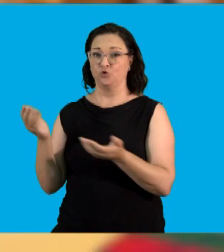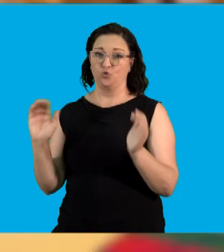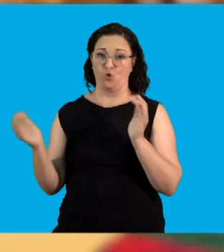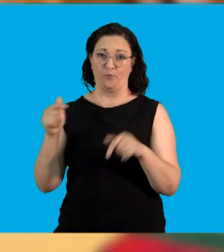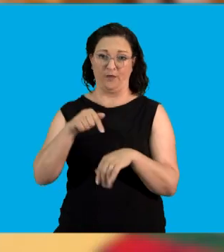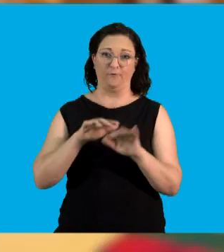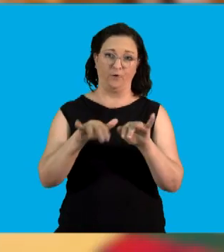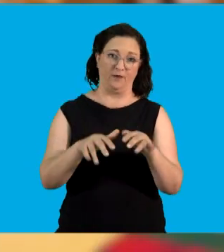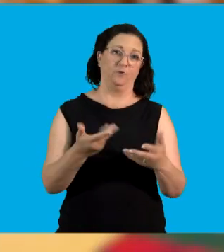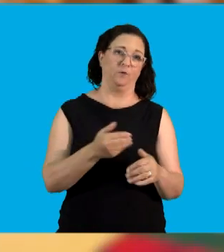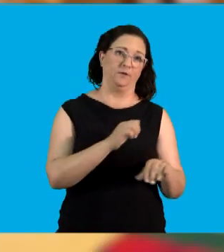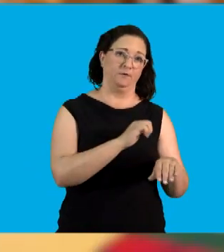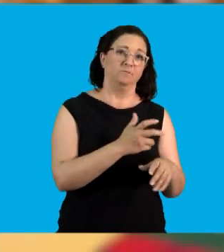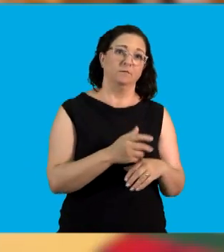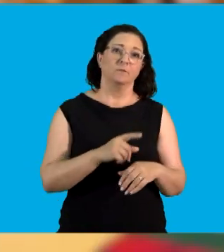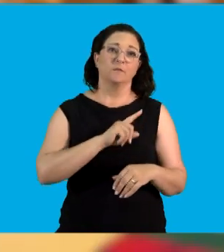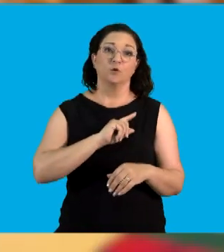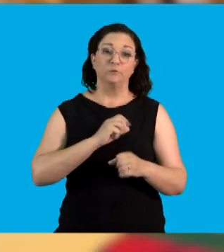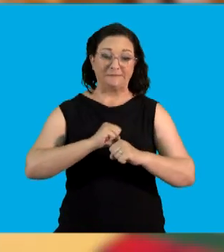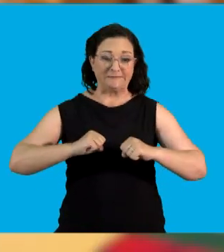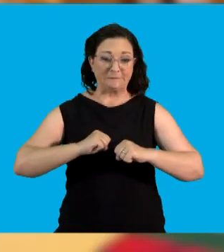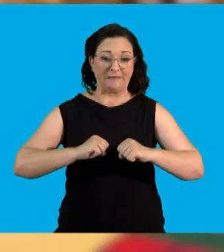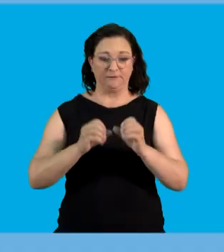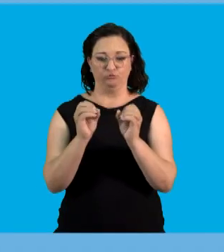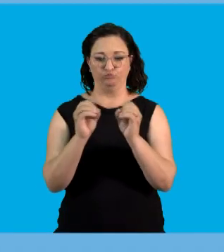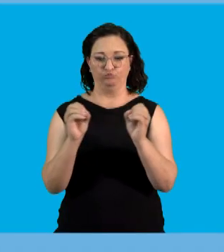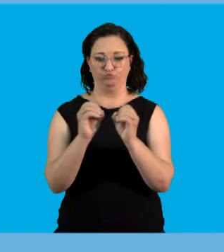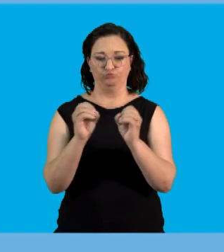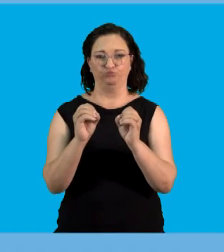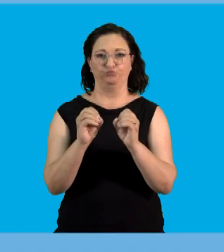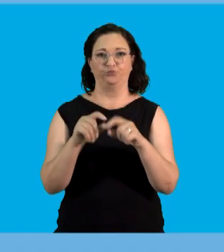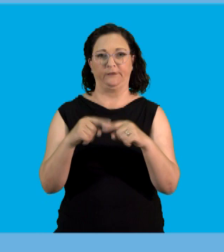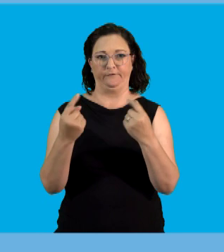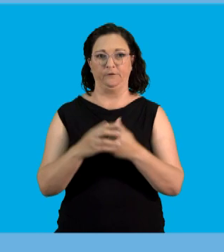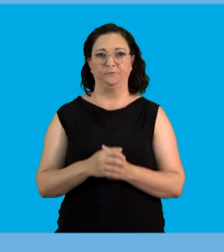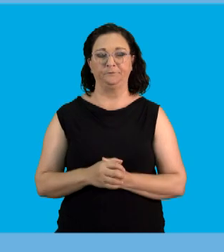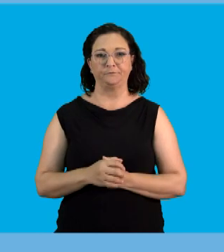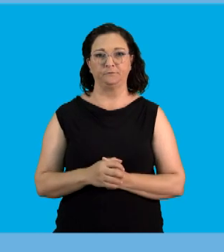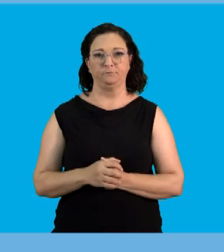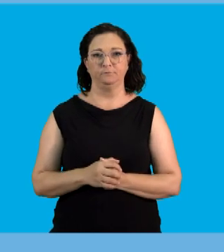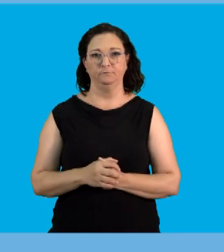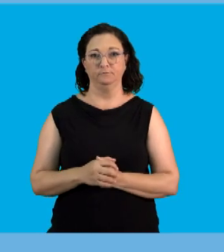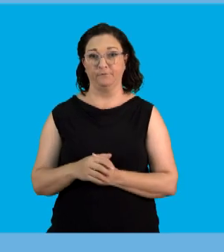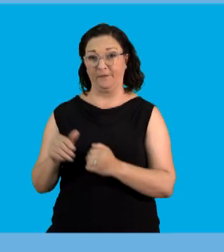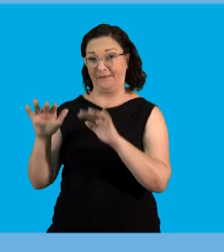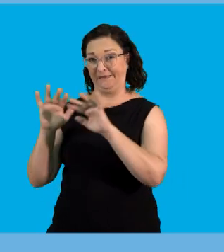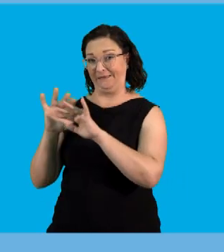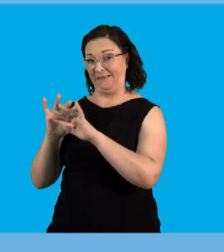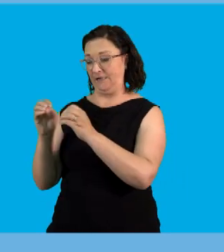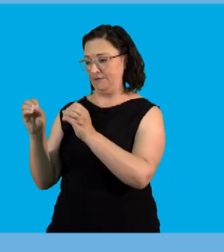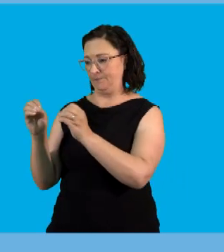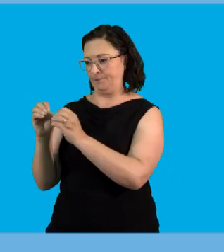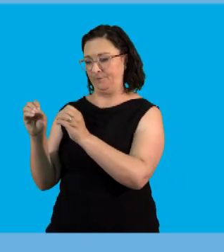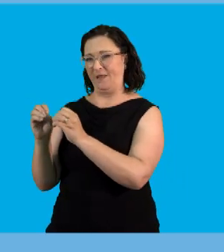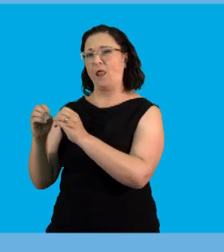the liquid and the gas particles. So there are spaces between particles of matter, and the particles in a gas in a